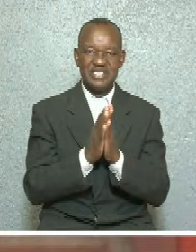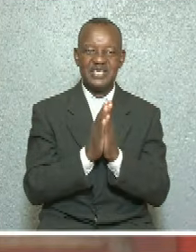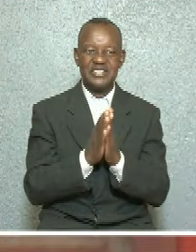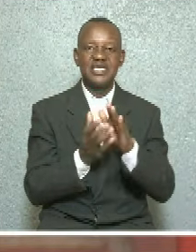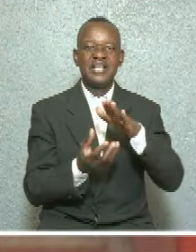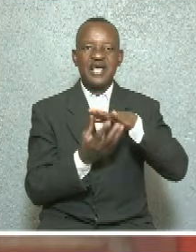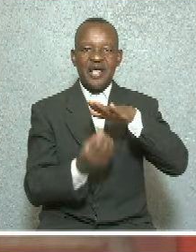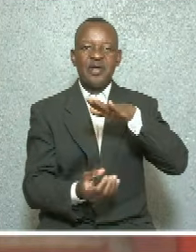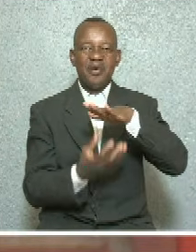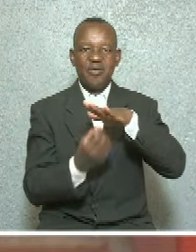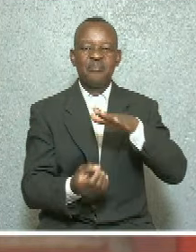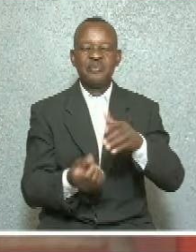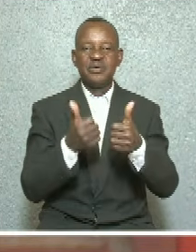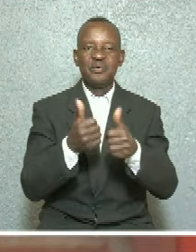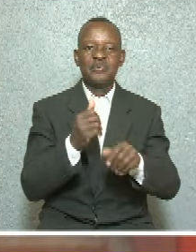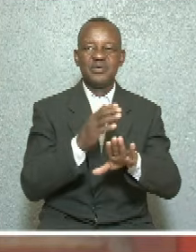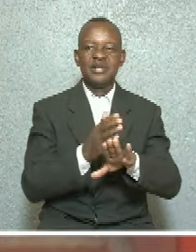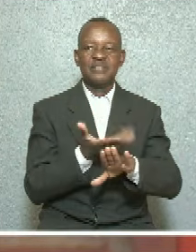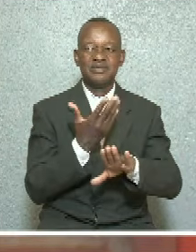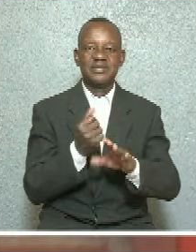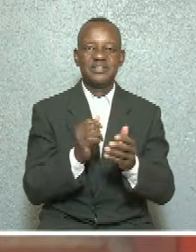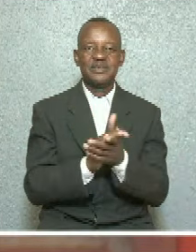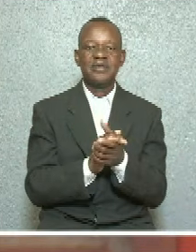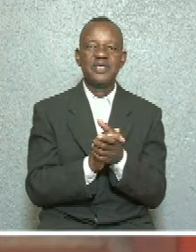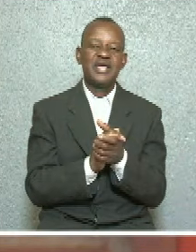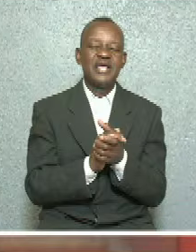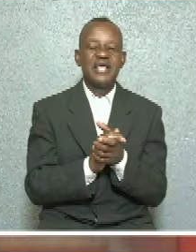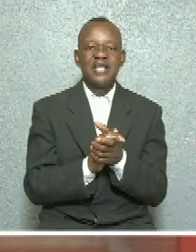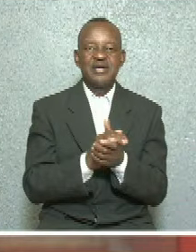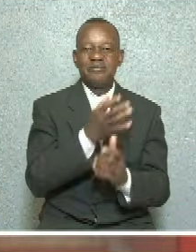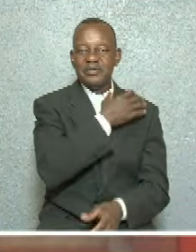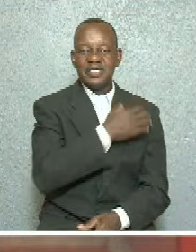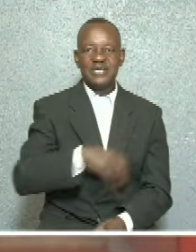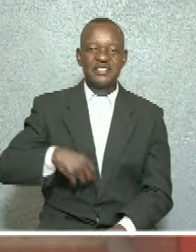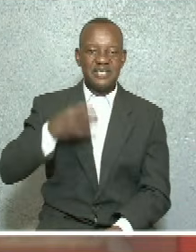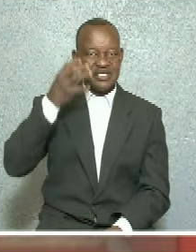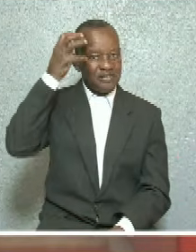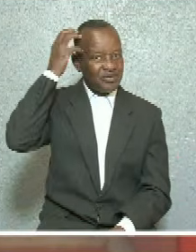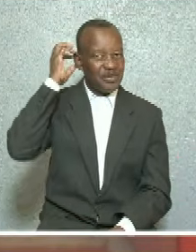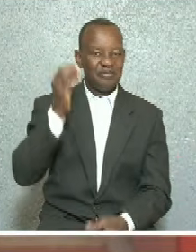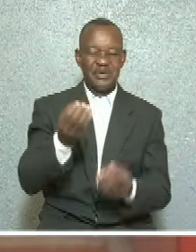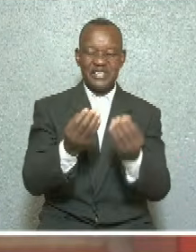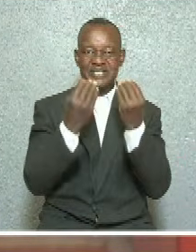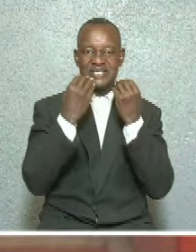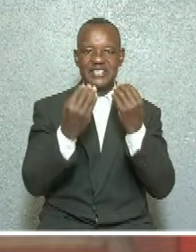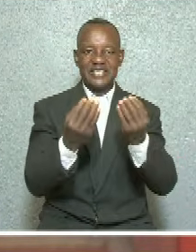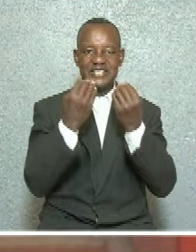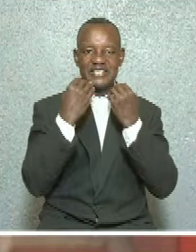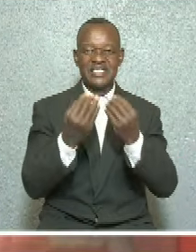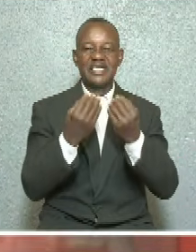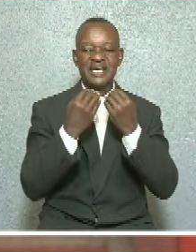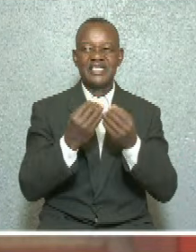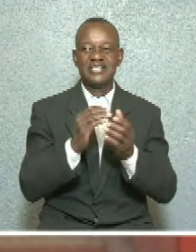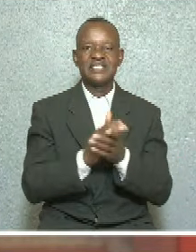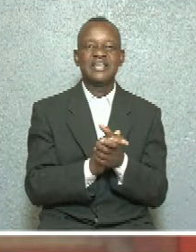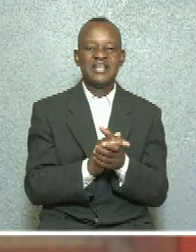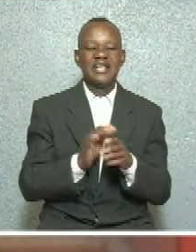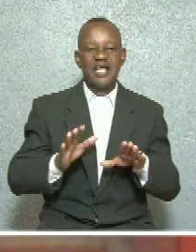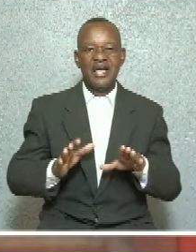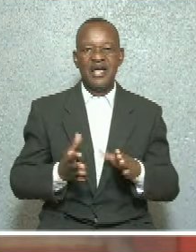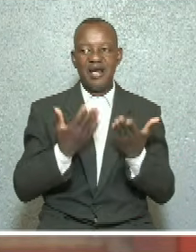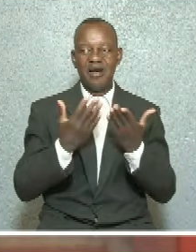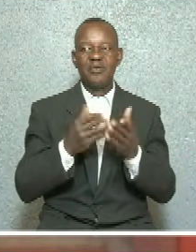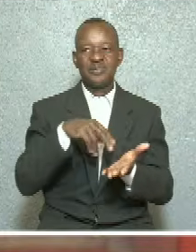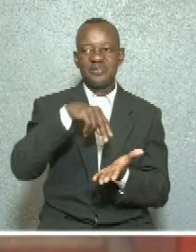to continue fighting for what you believe in. The second principle that comes to mind as I reflect on the life of our